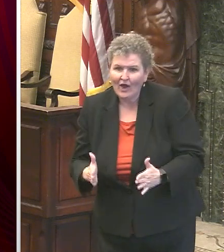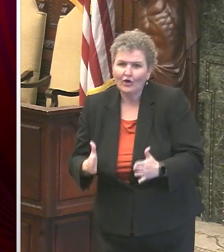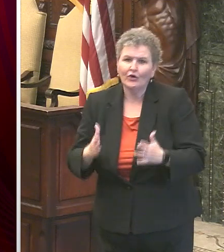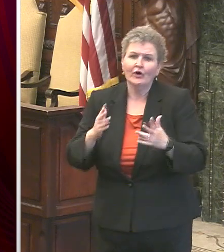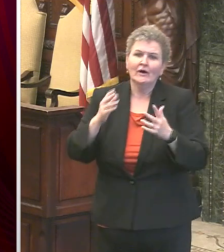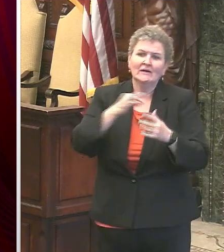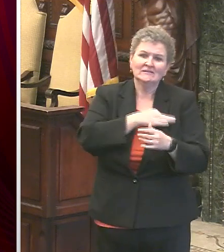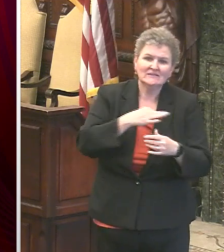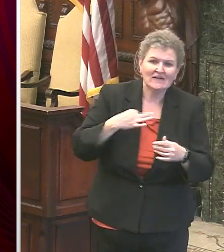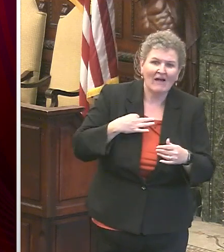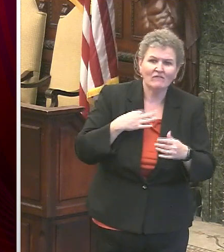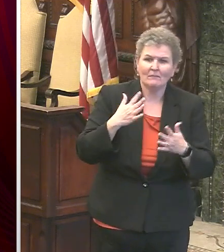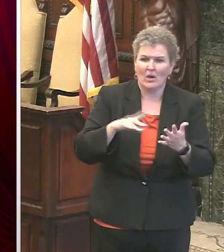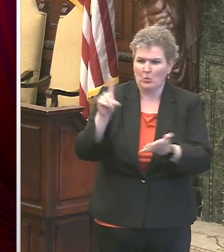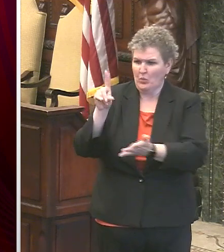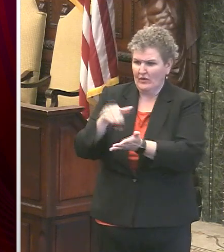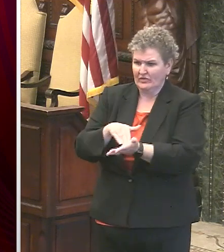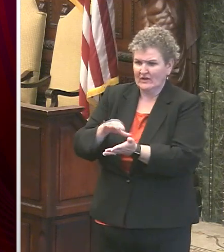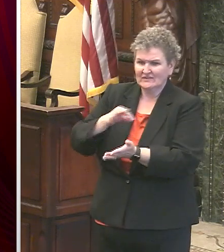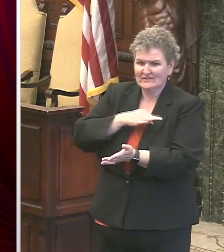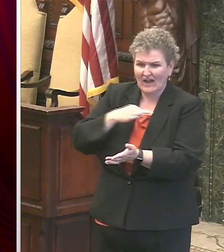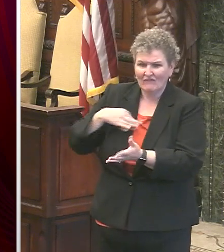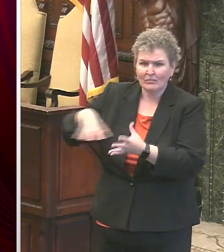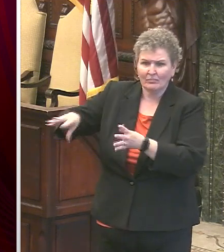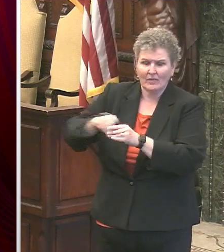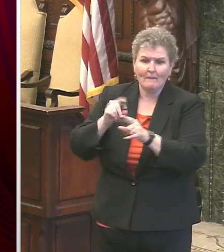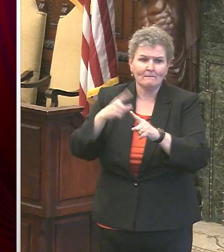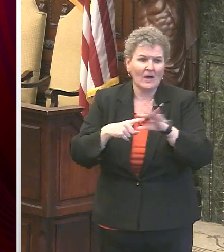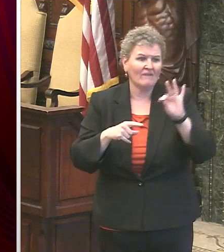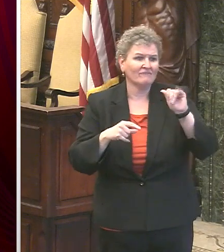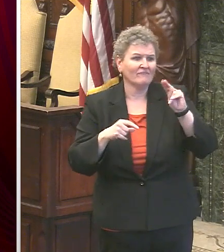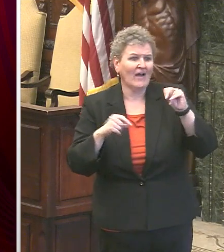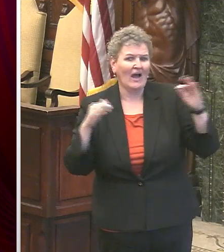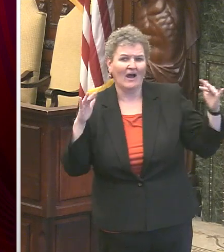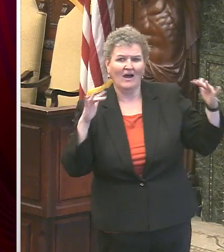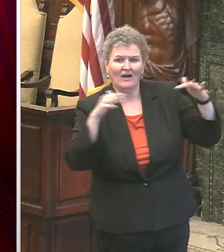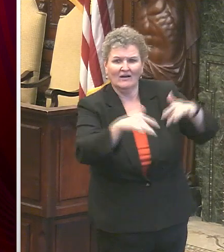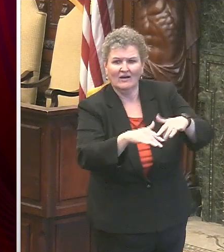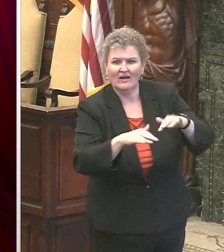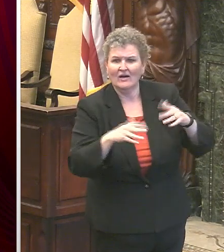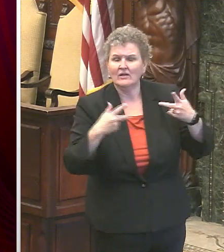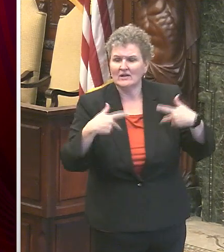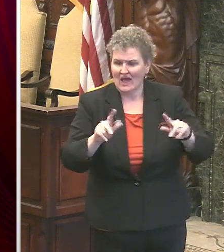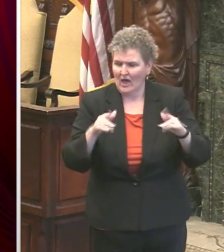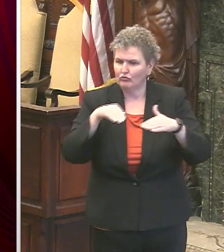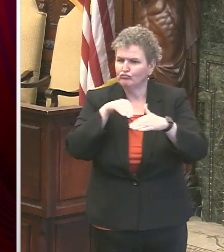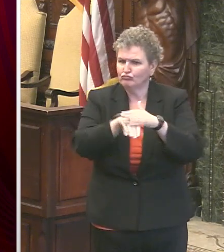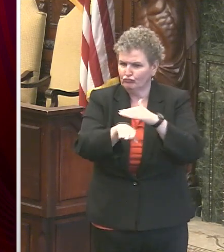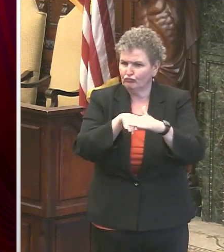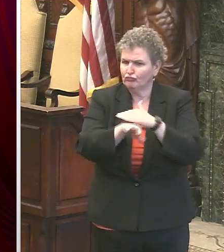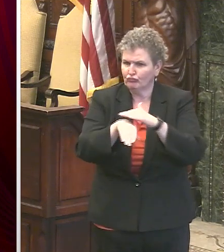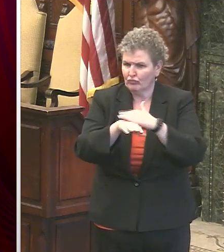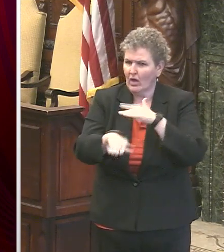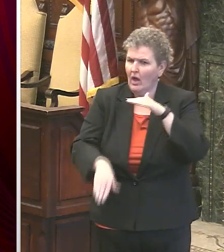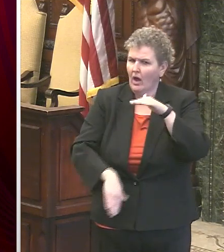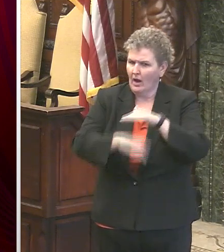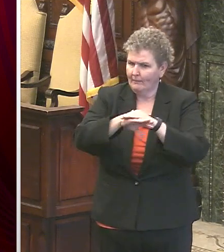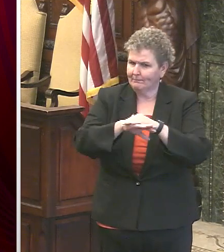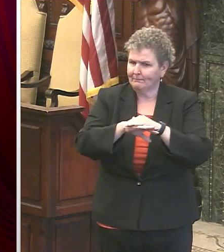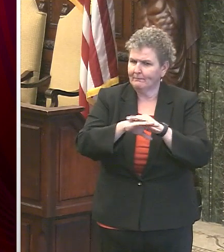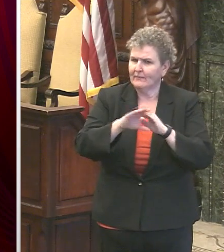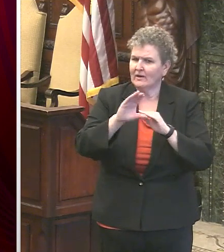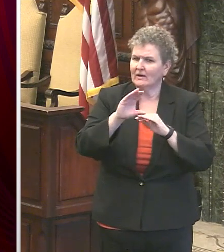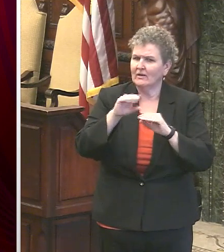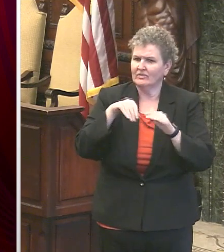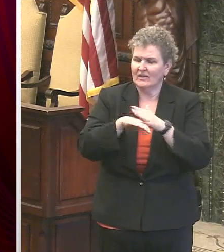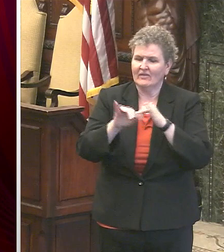be 1,500 people. So the number of fans will be somewhat less than that. Yes, we would allow that number at the link.